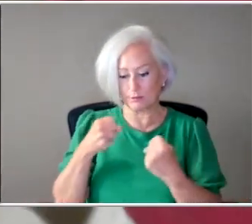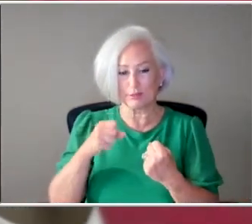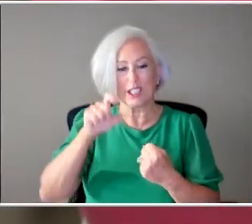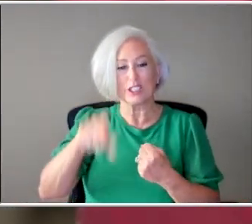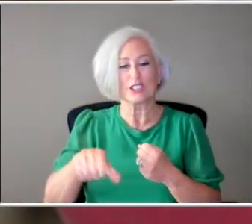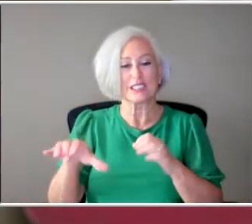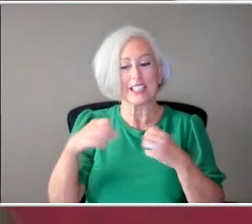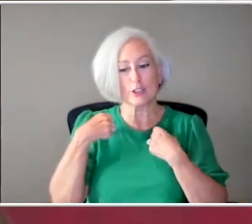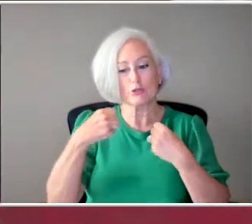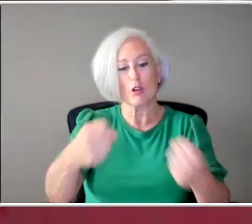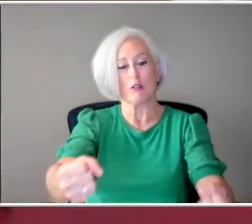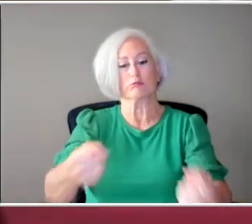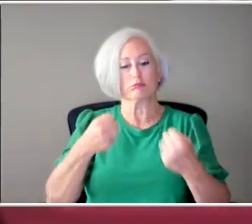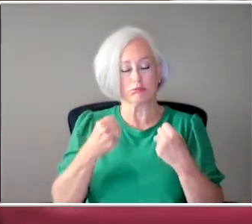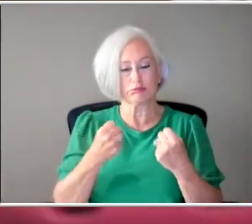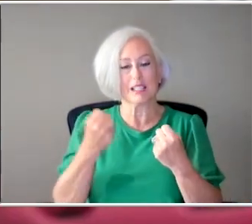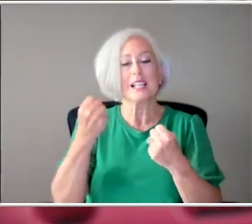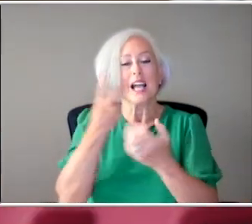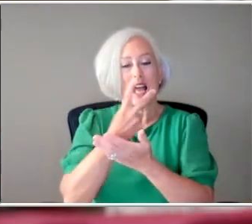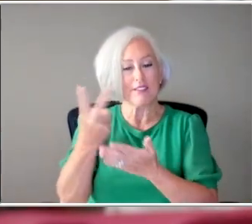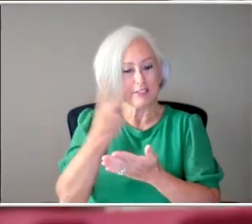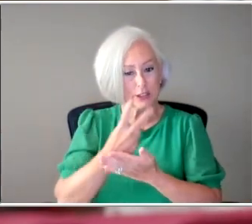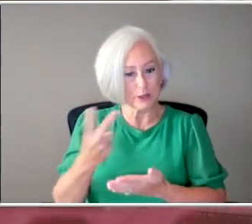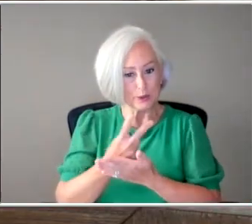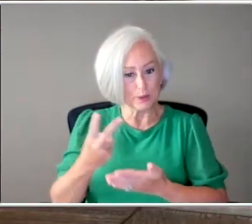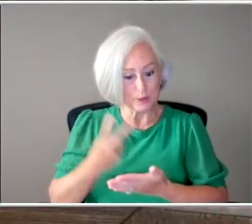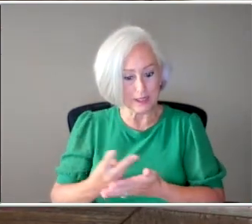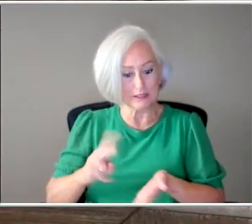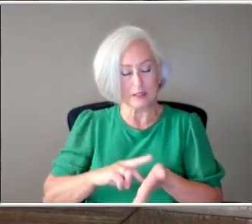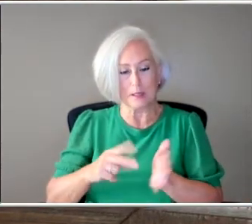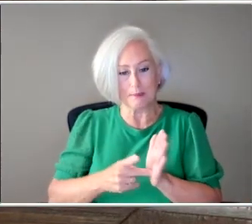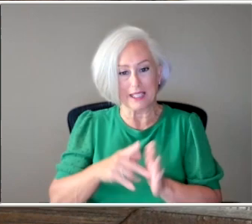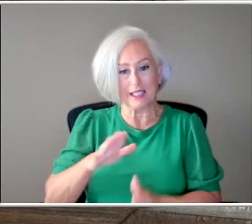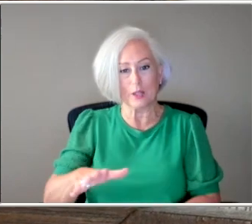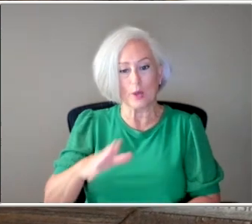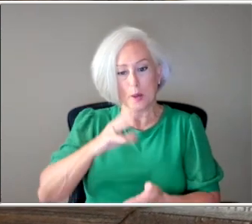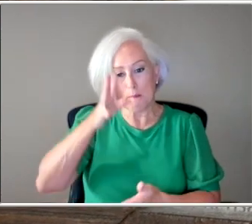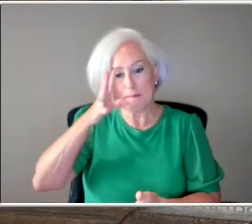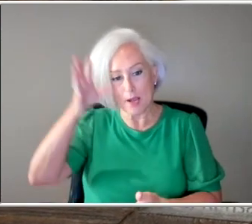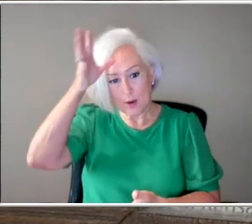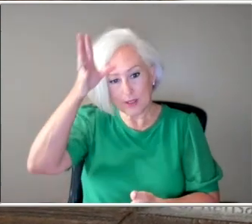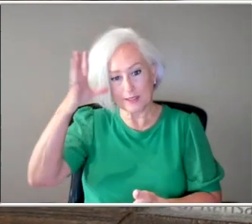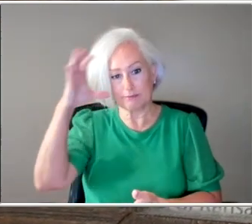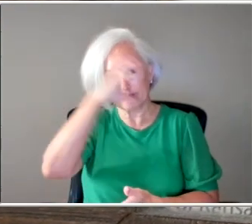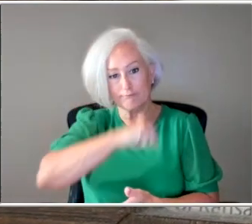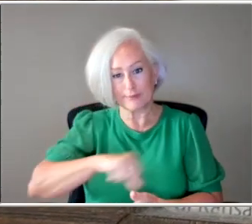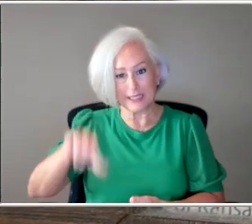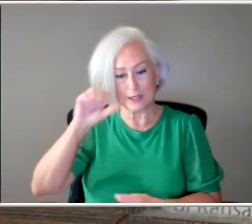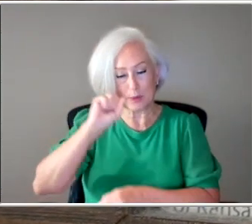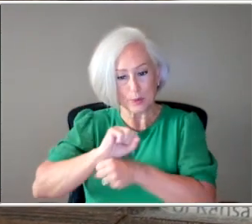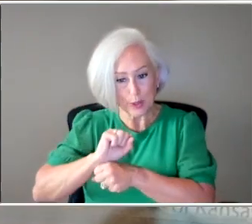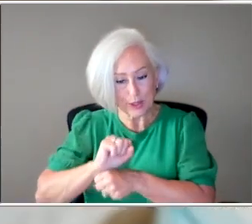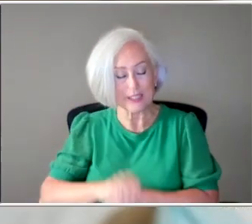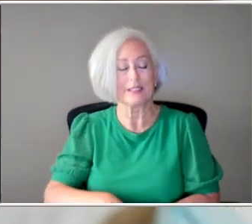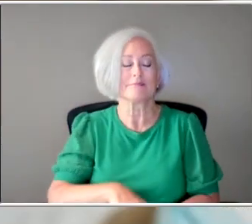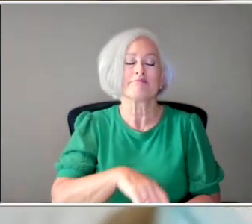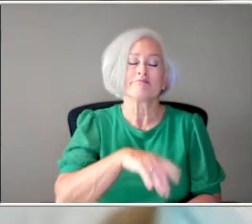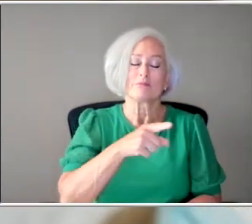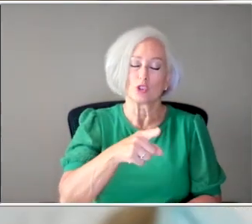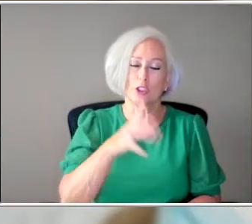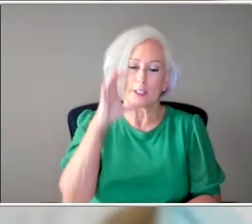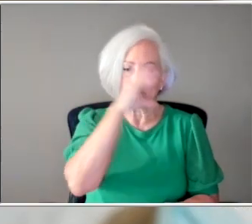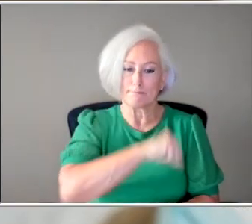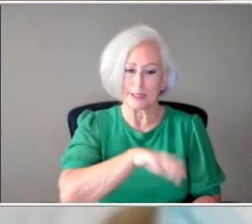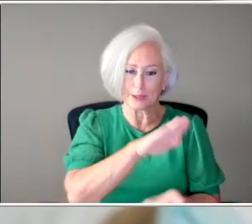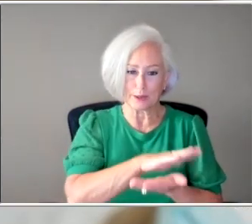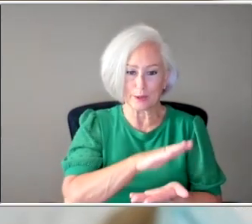Dakota, causing her parents to miss work and Aubrey to miss school, they feel fortunate. There's a good chance I wouldn't have a daughter anymore